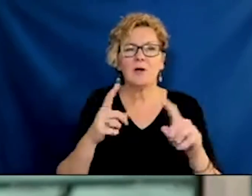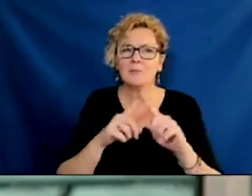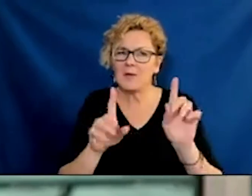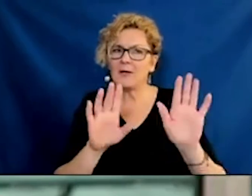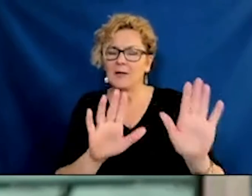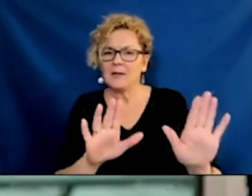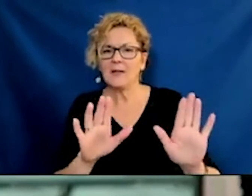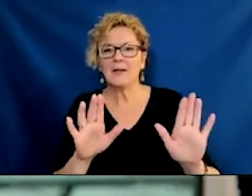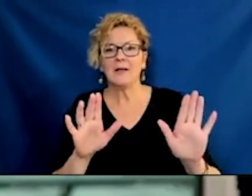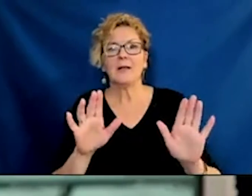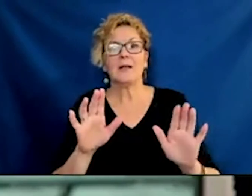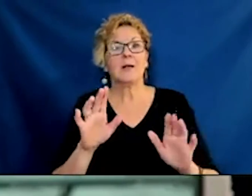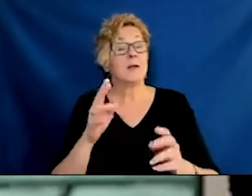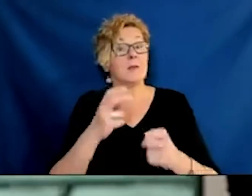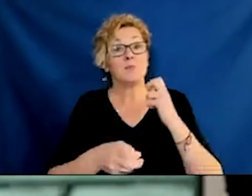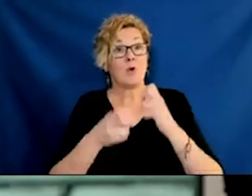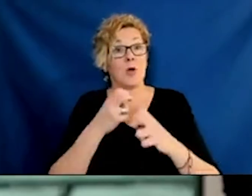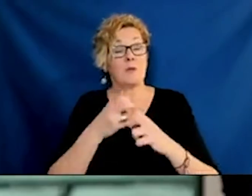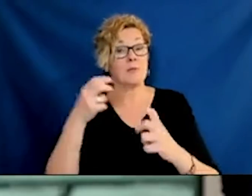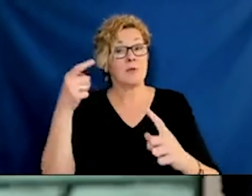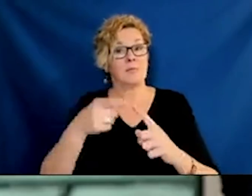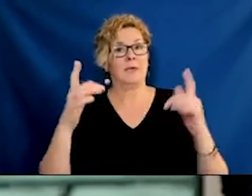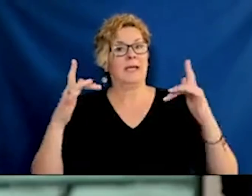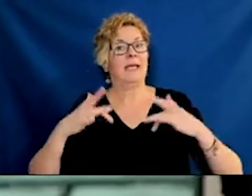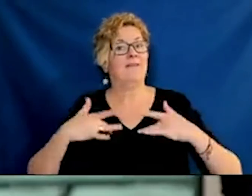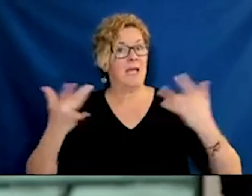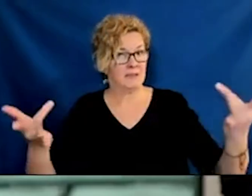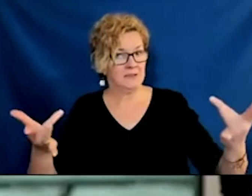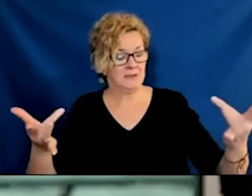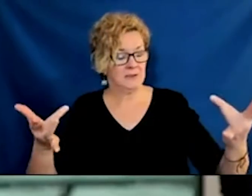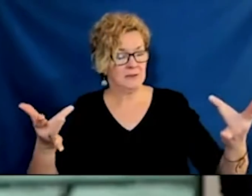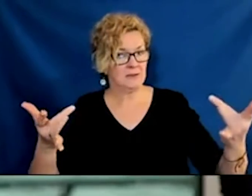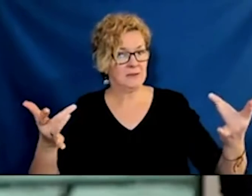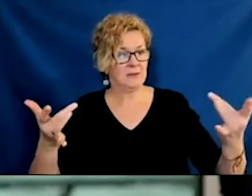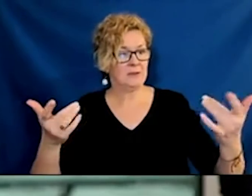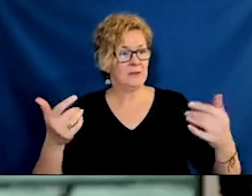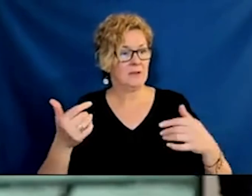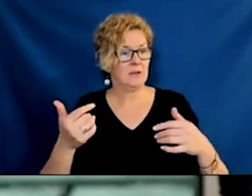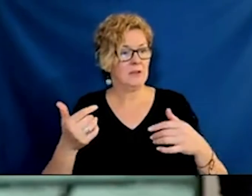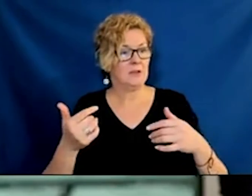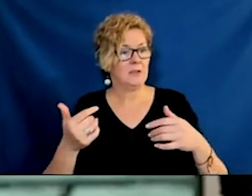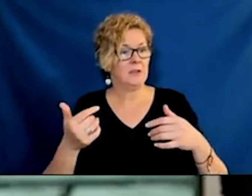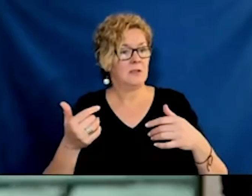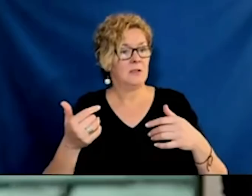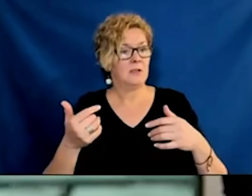venues, and it's the events that we have seen those in that we have